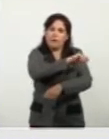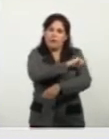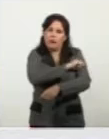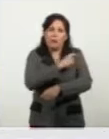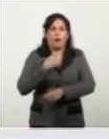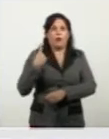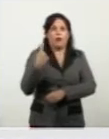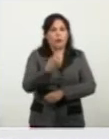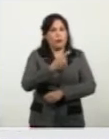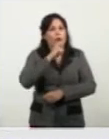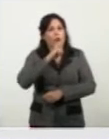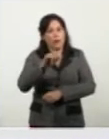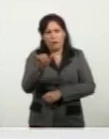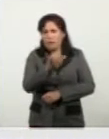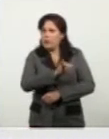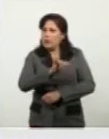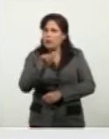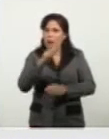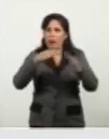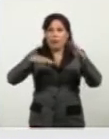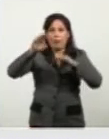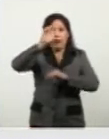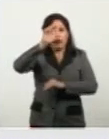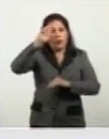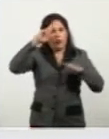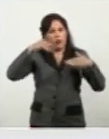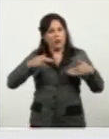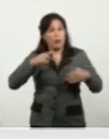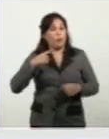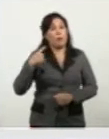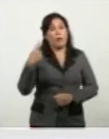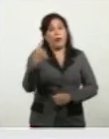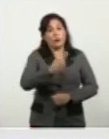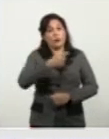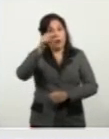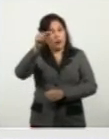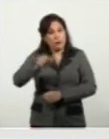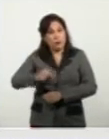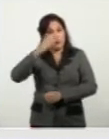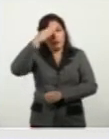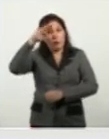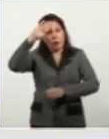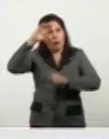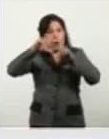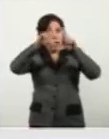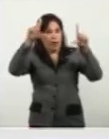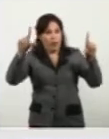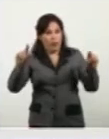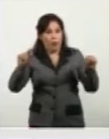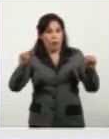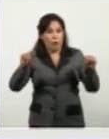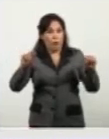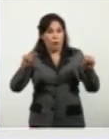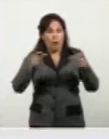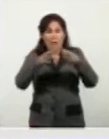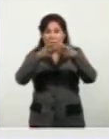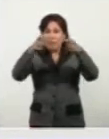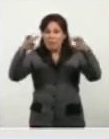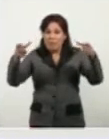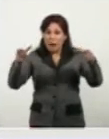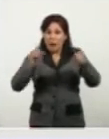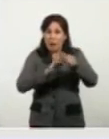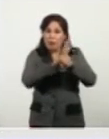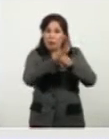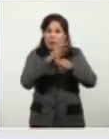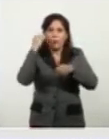This is the cases per province. There is one single case from the province of Matanzas, from the municipality of Matanzas,